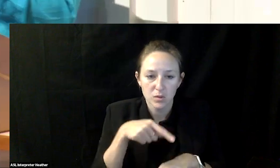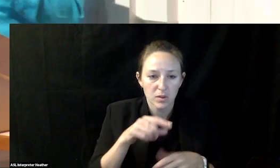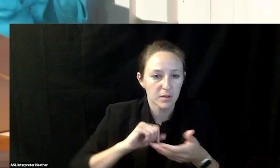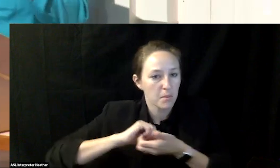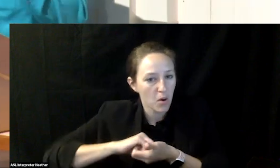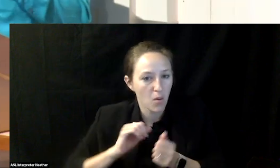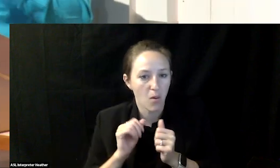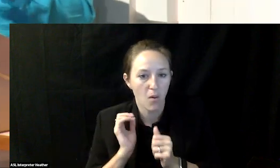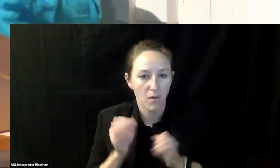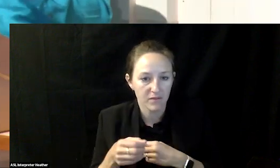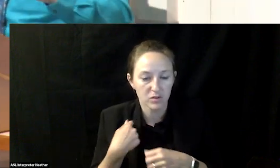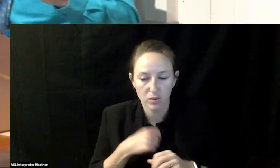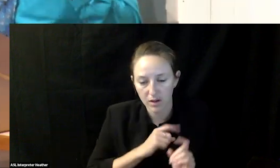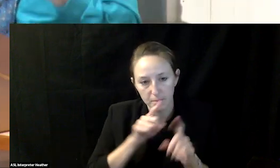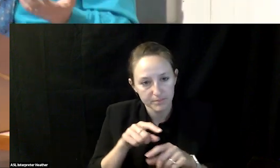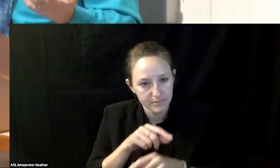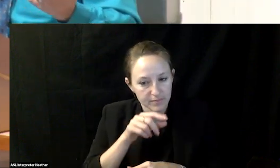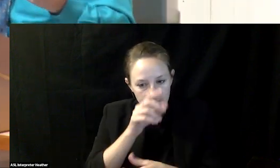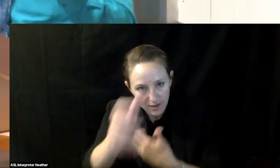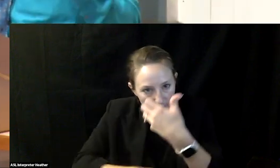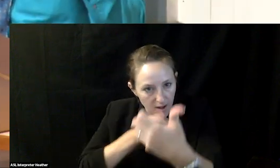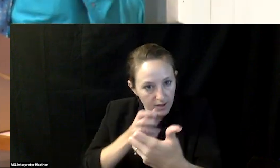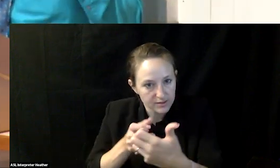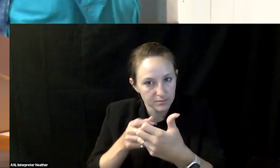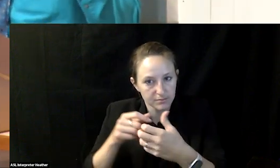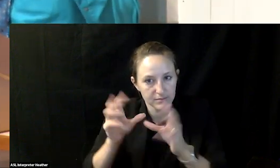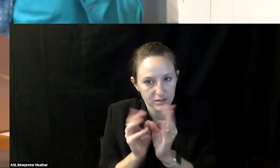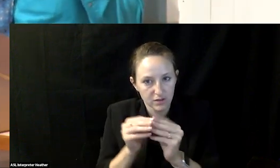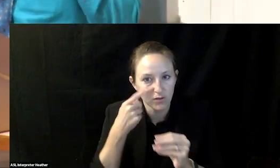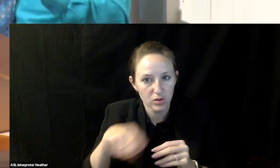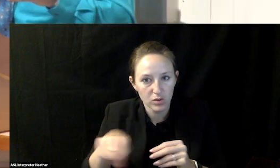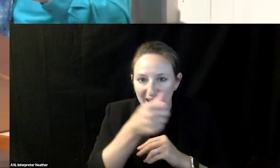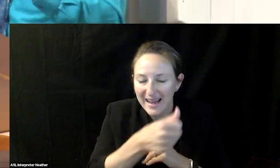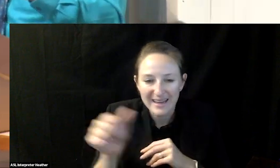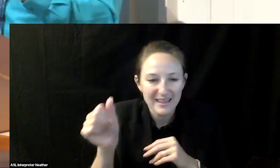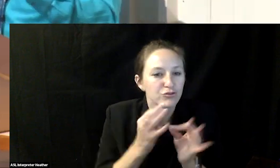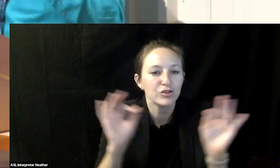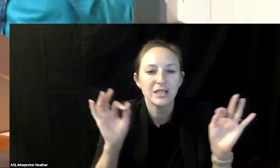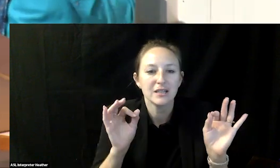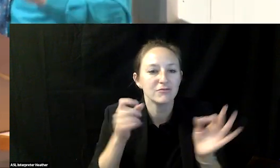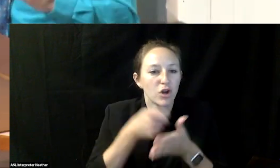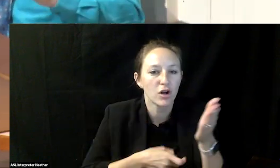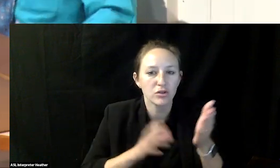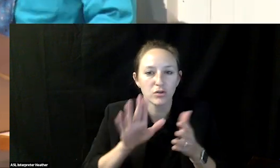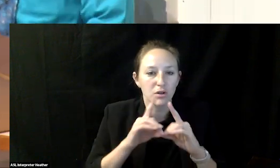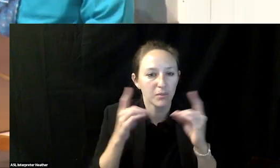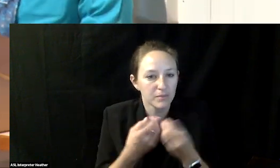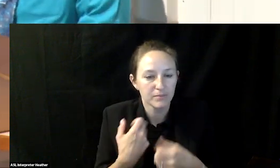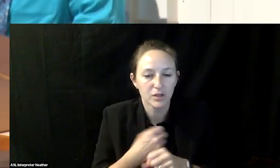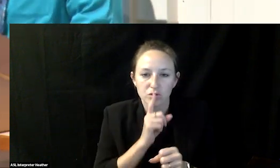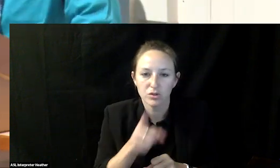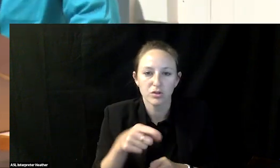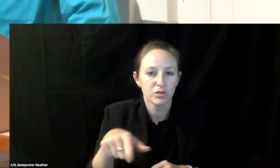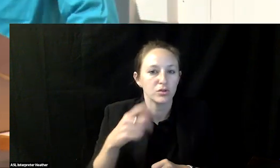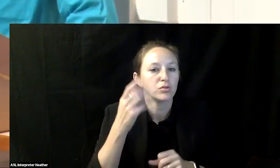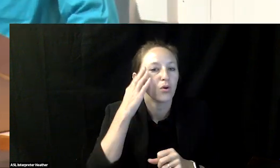want, we will come run a custom session of any of our trainings for you. It's free of charge to your department, making sure that you know how to make